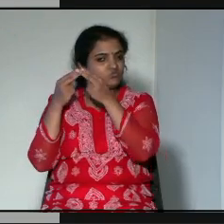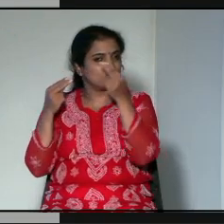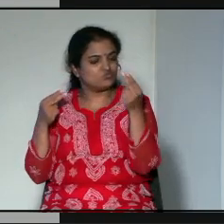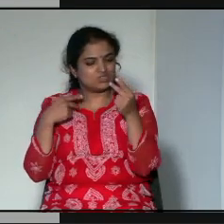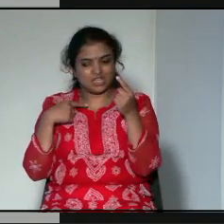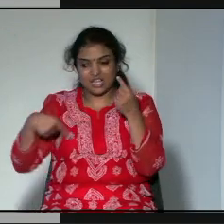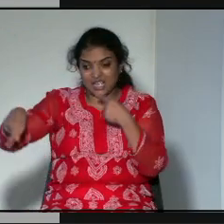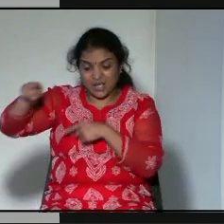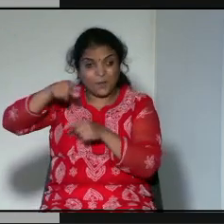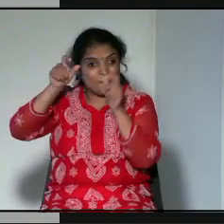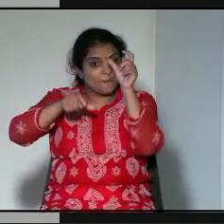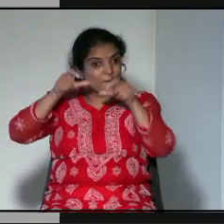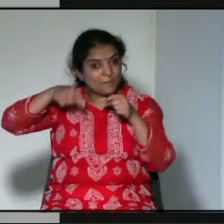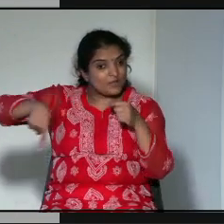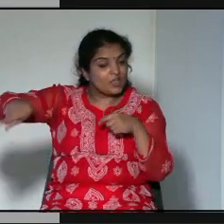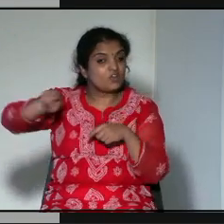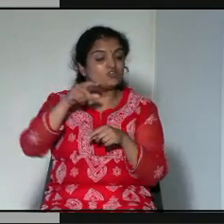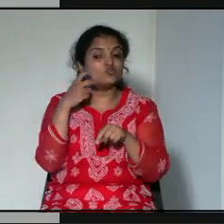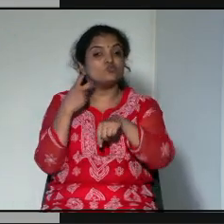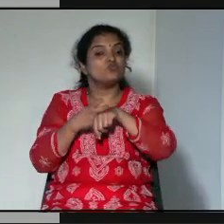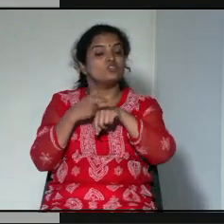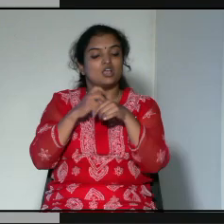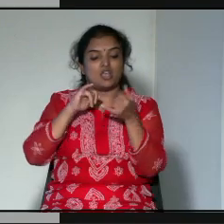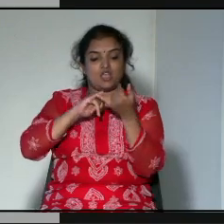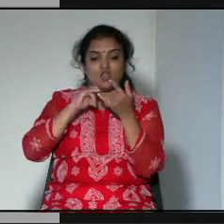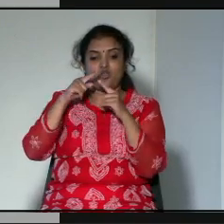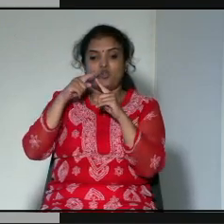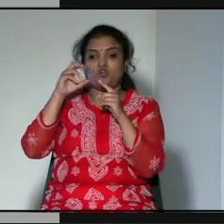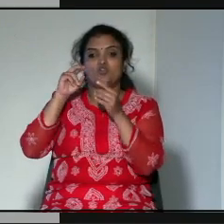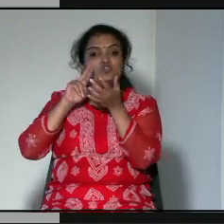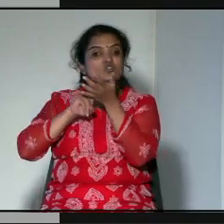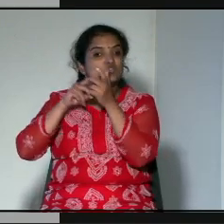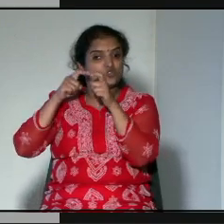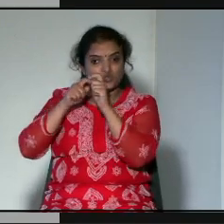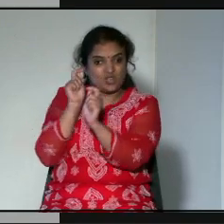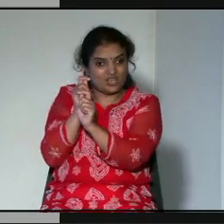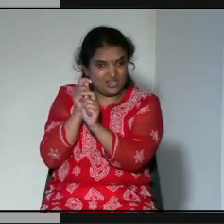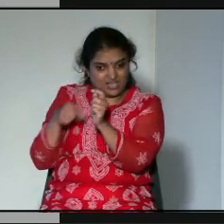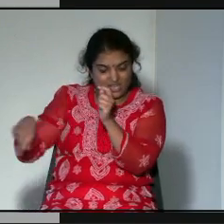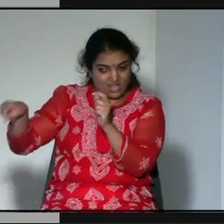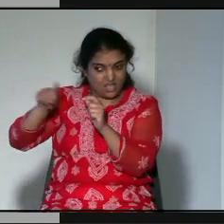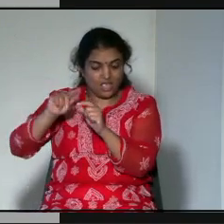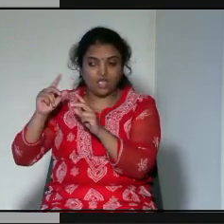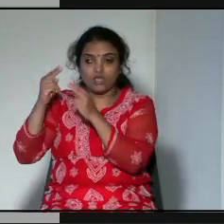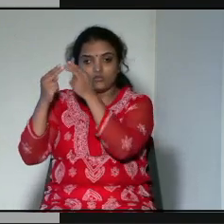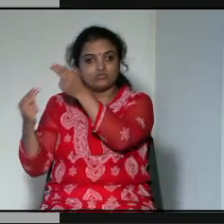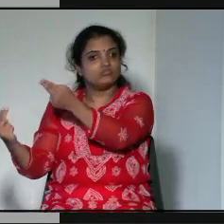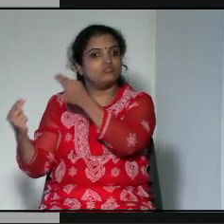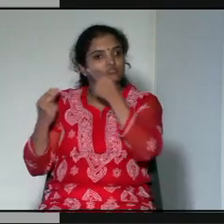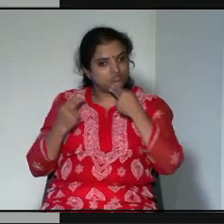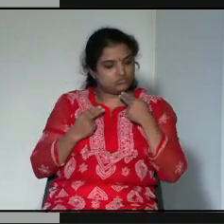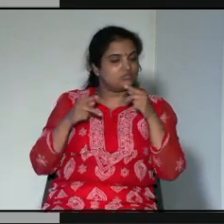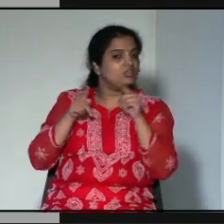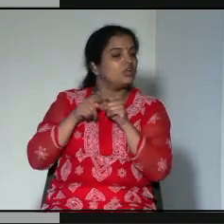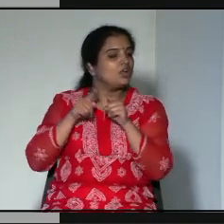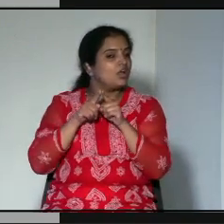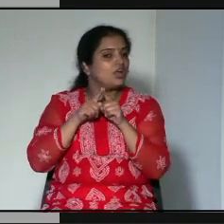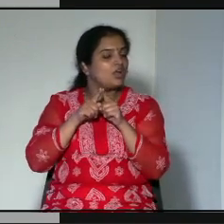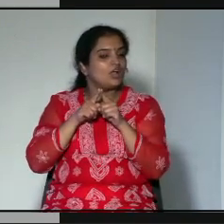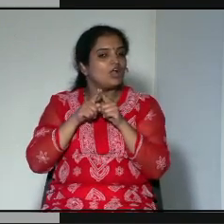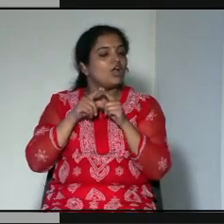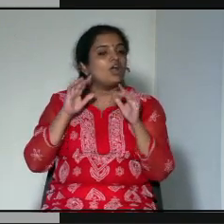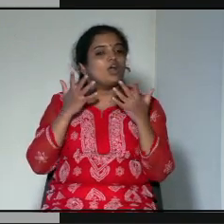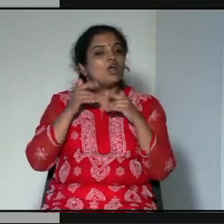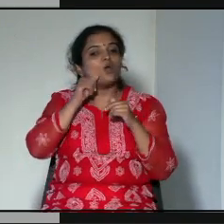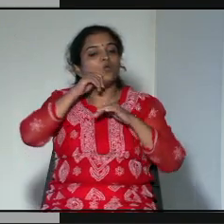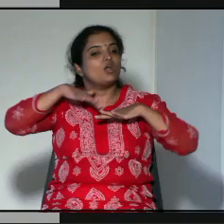local stone carvers about a finger injury of one Buddha reverberating across the hands of each Buddha in